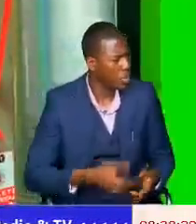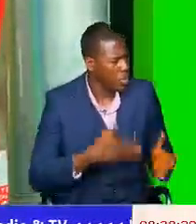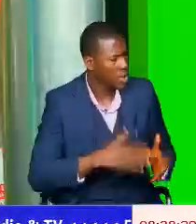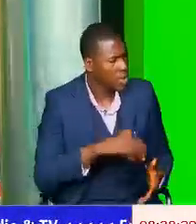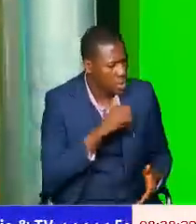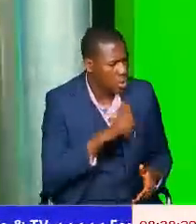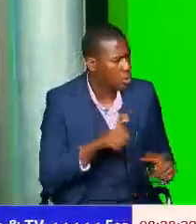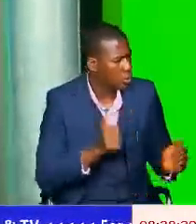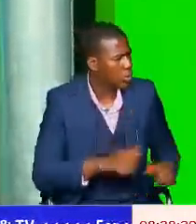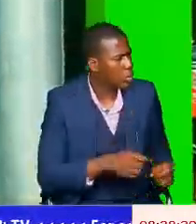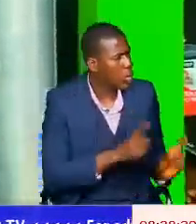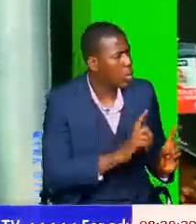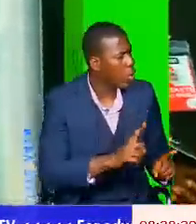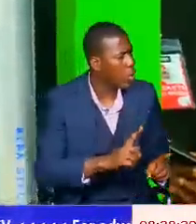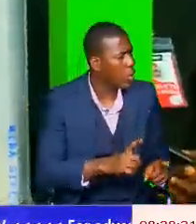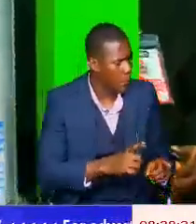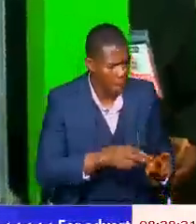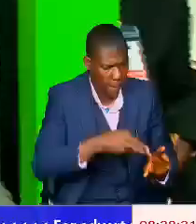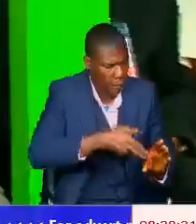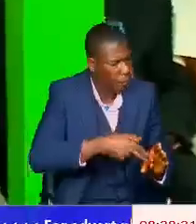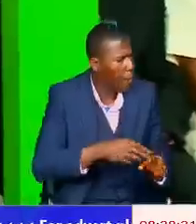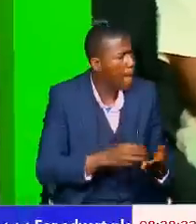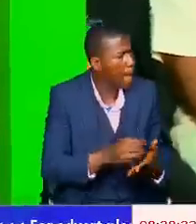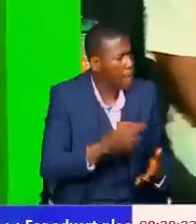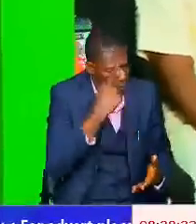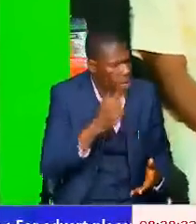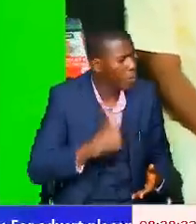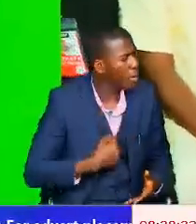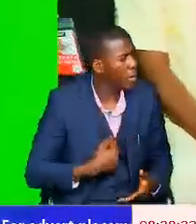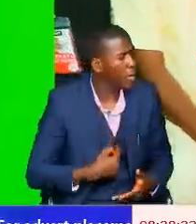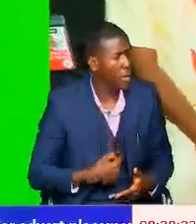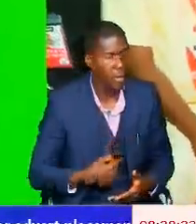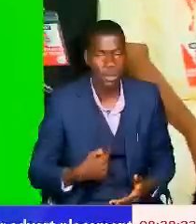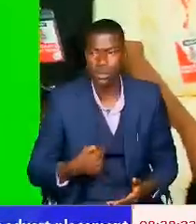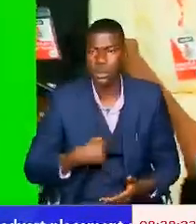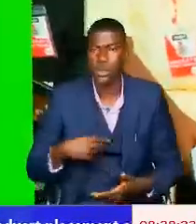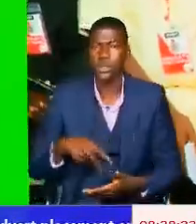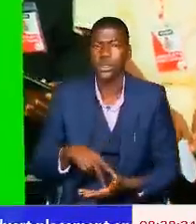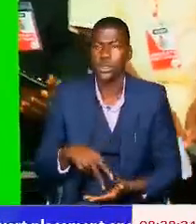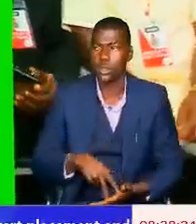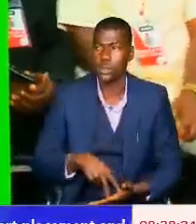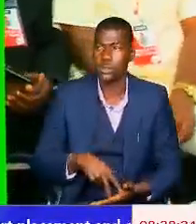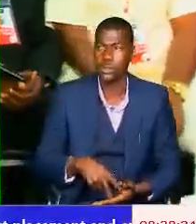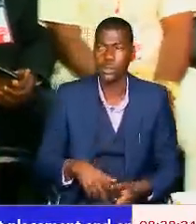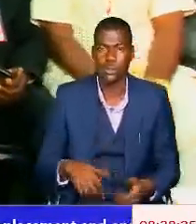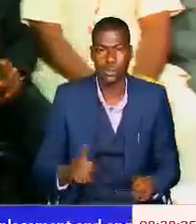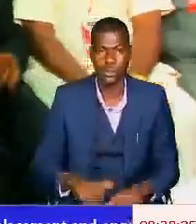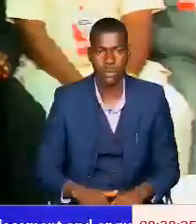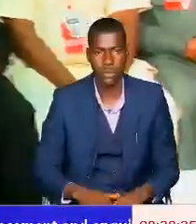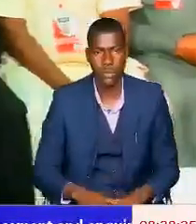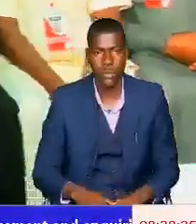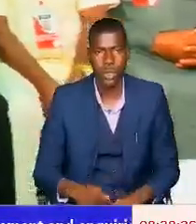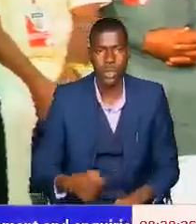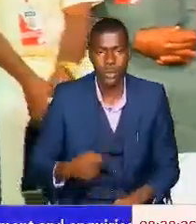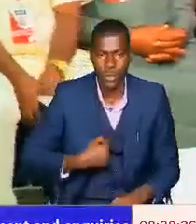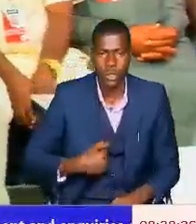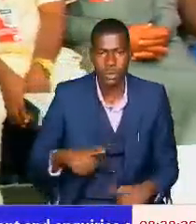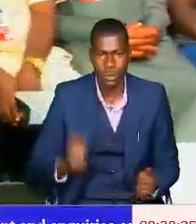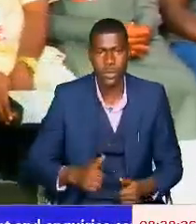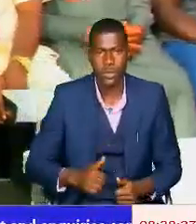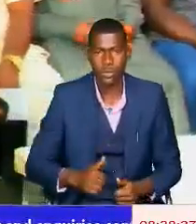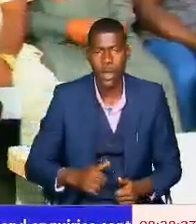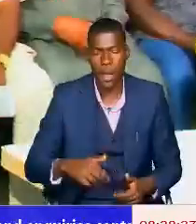and buy fuel for me. I stand where I stand. Make I see who go bring the